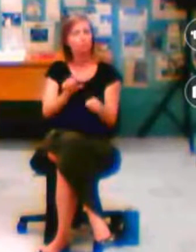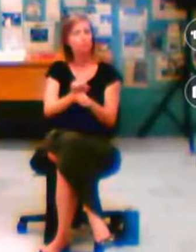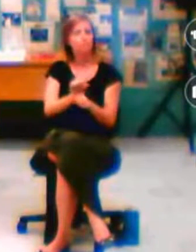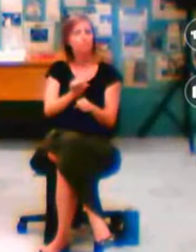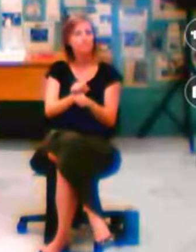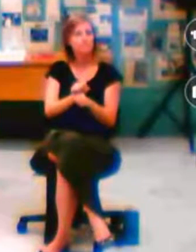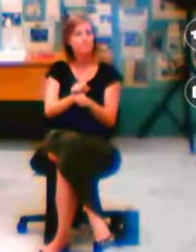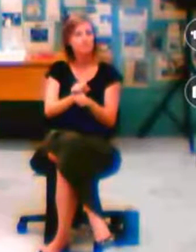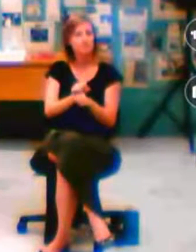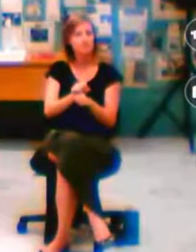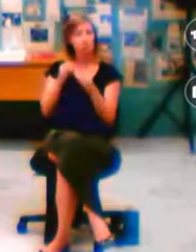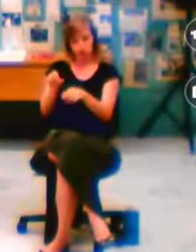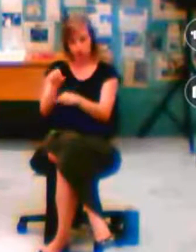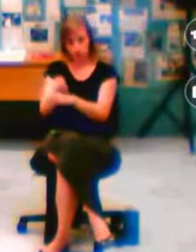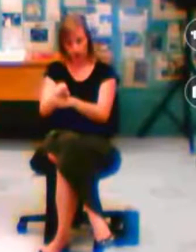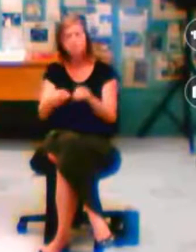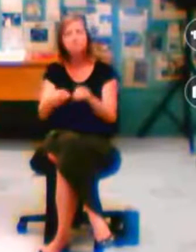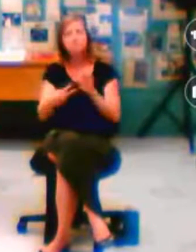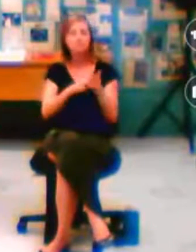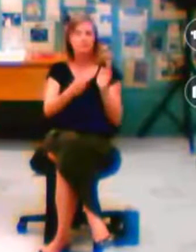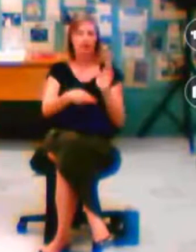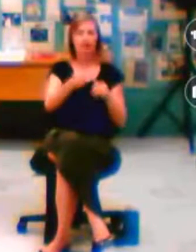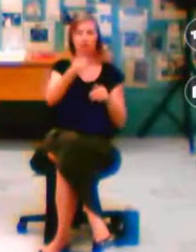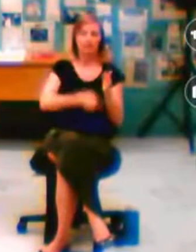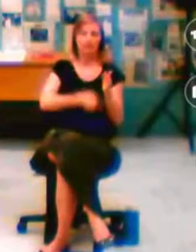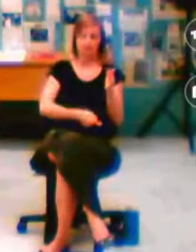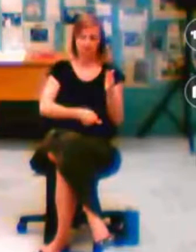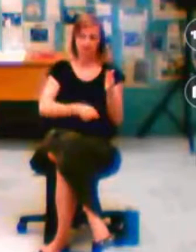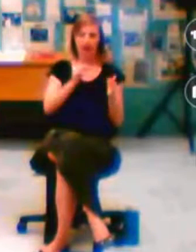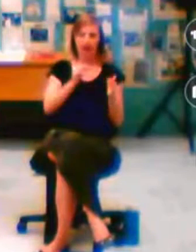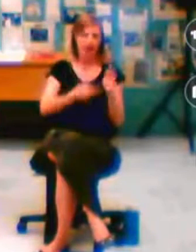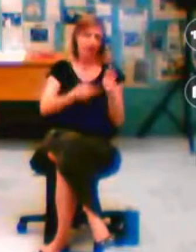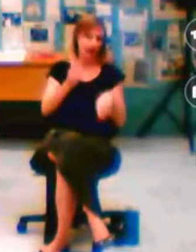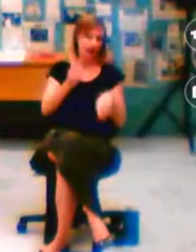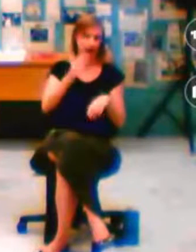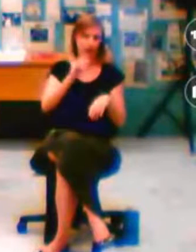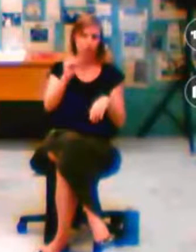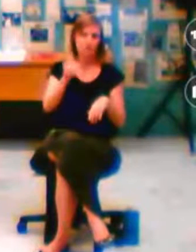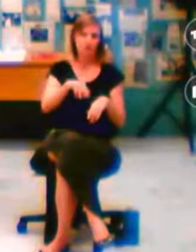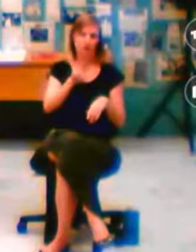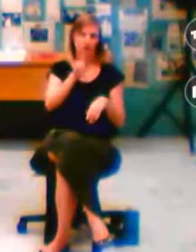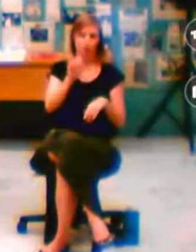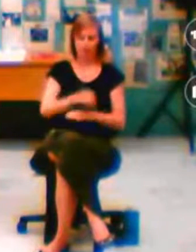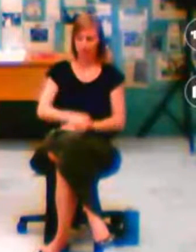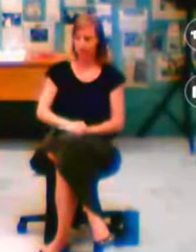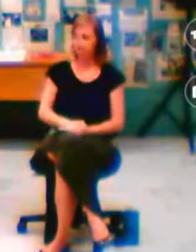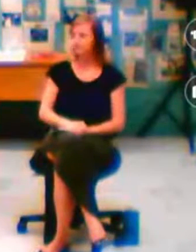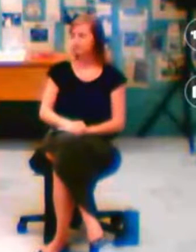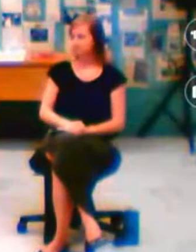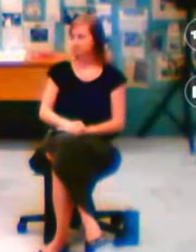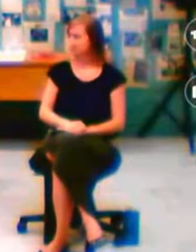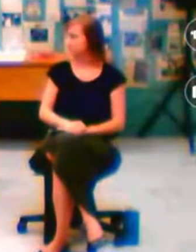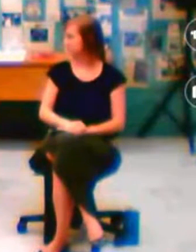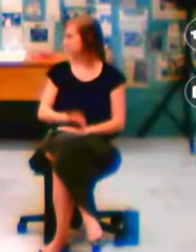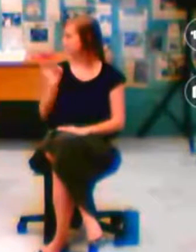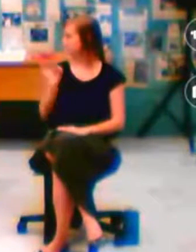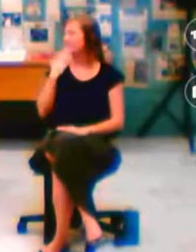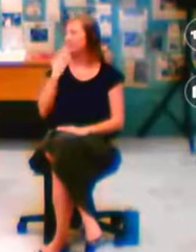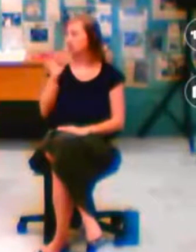also, I'm concerned about if it's not current insurance carriers, so that means job loss